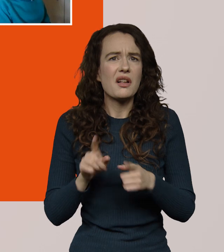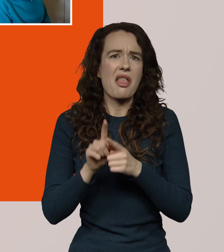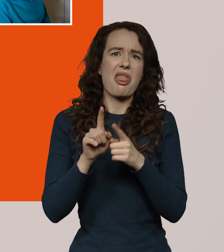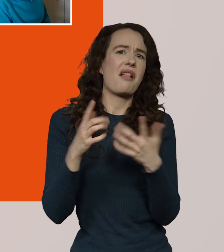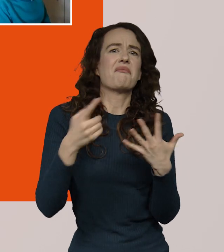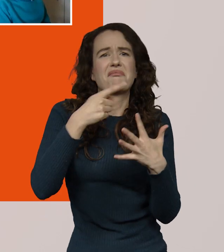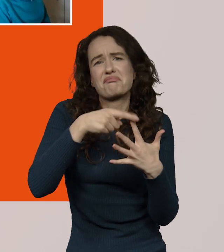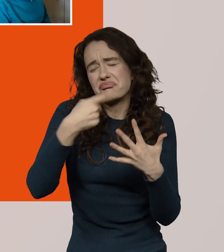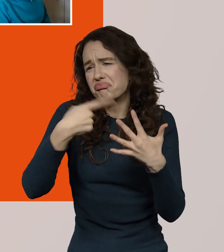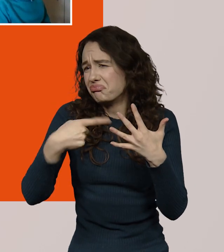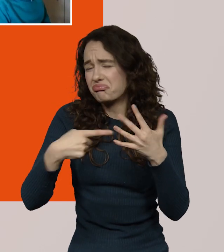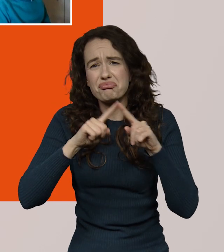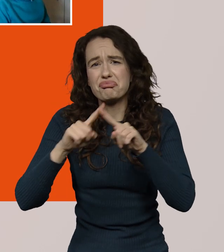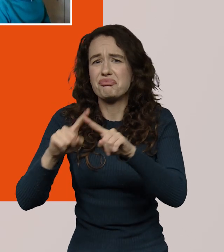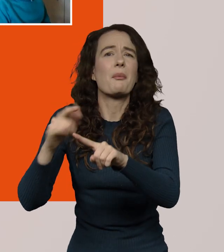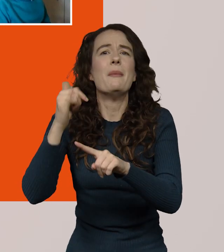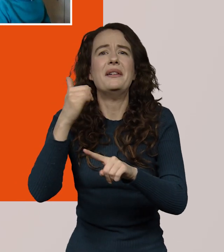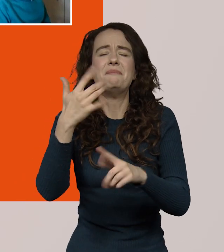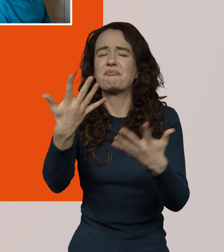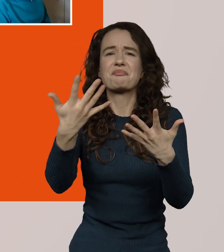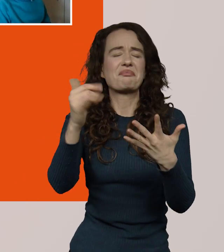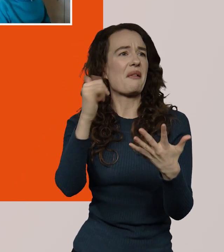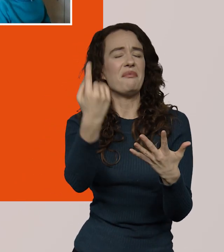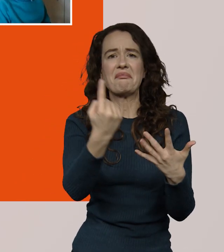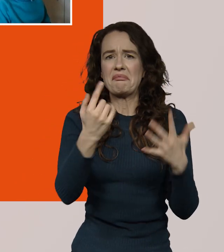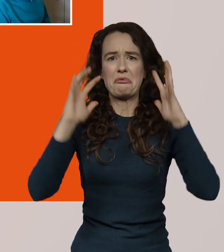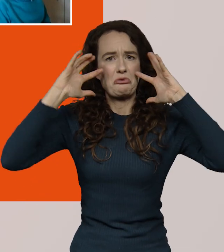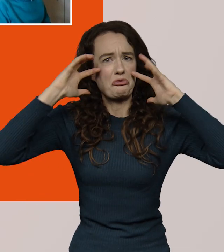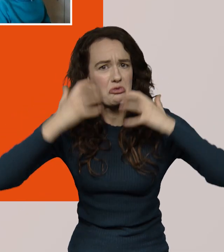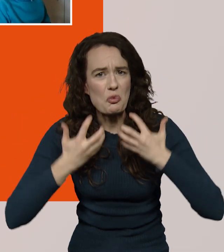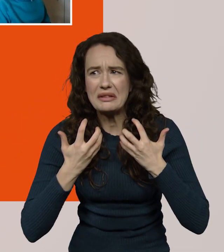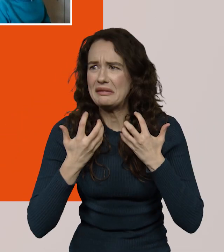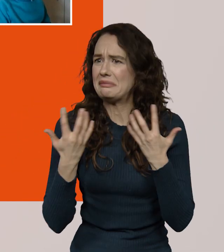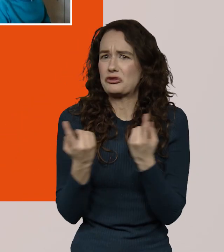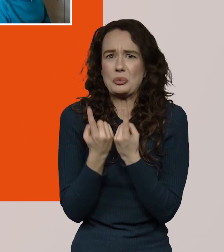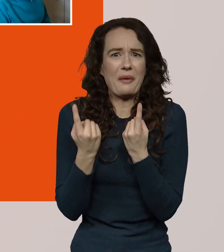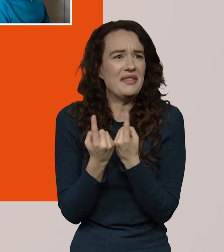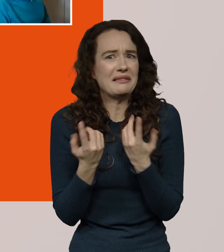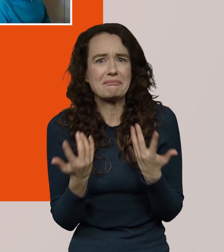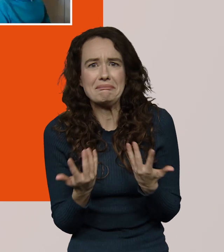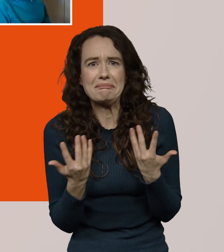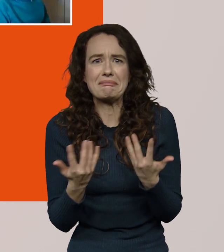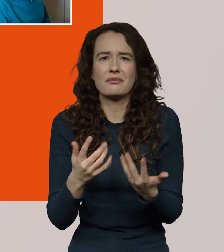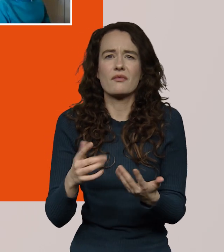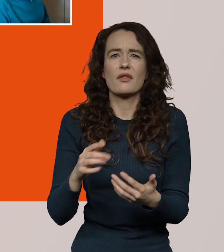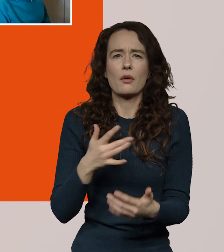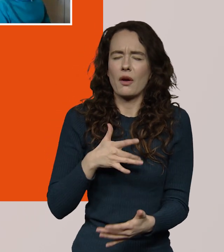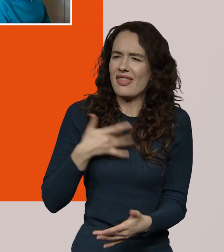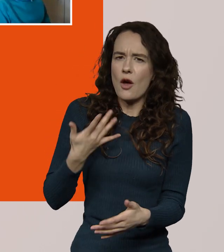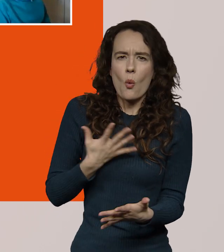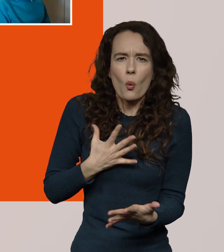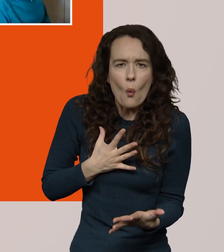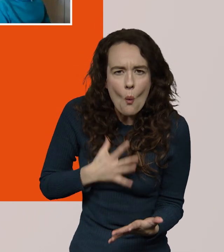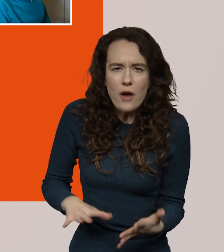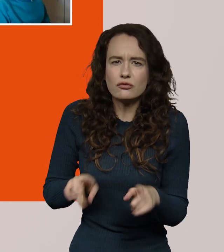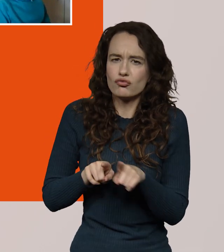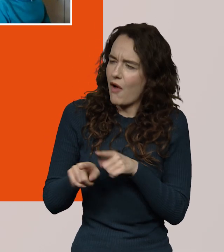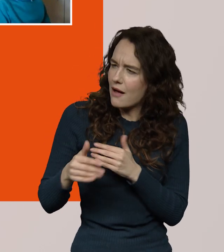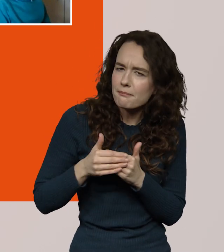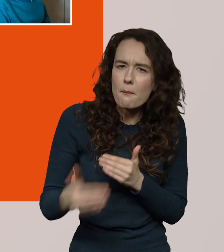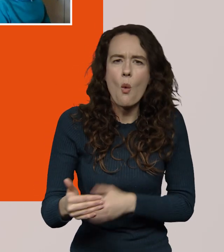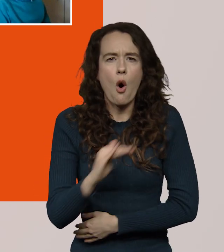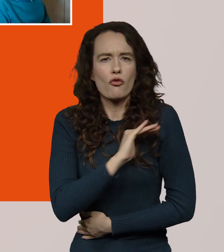feel supported, and each and every single person has their own role in the way that they support you and for what you need, and vice versa,